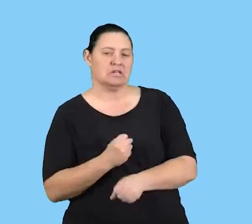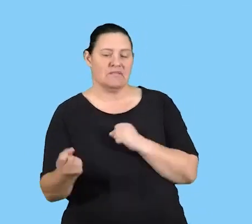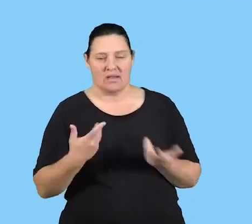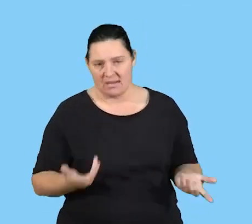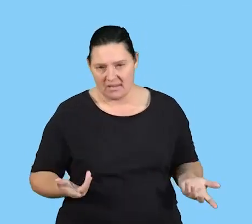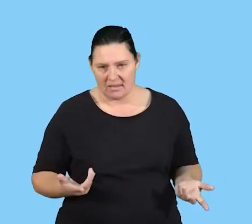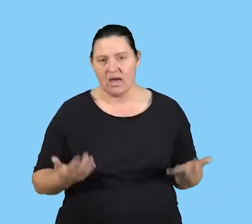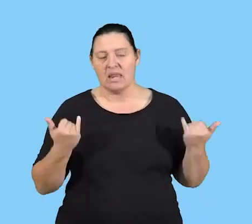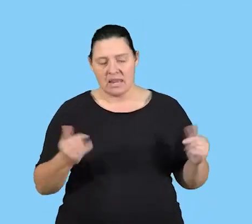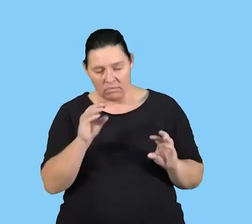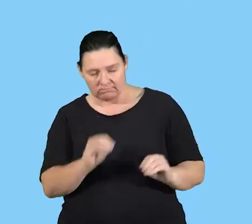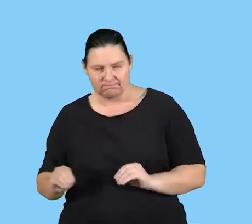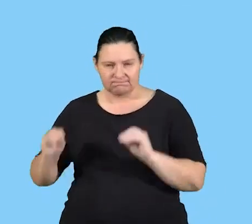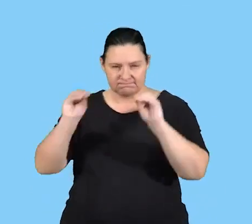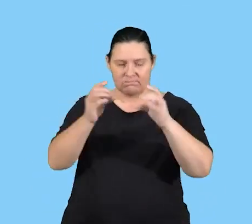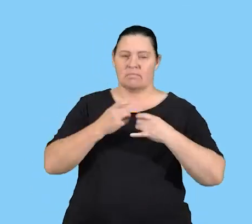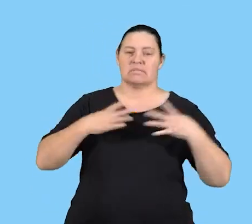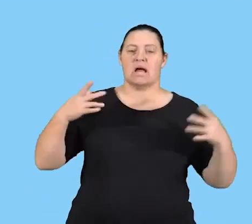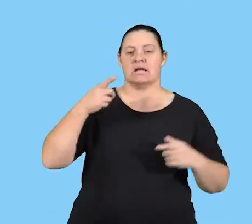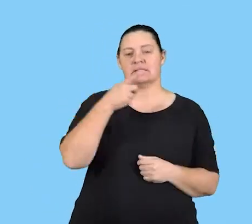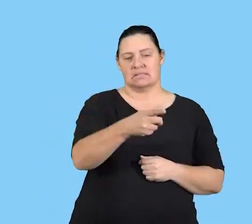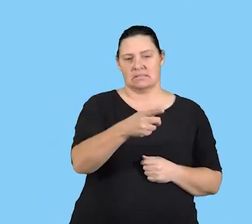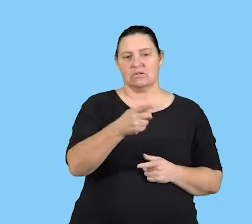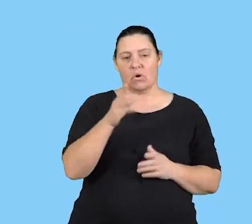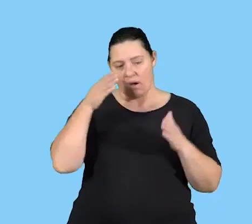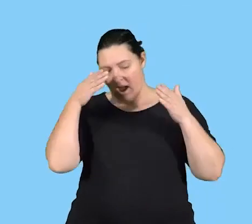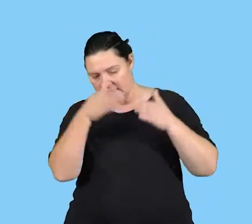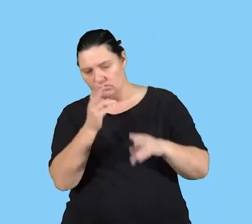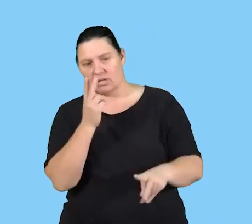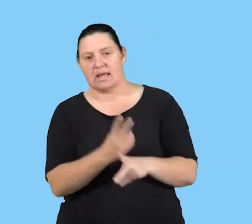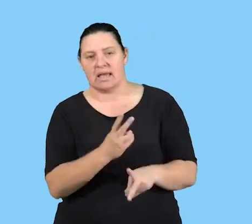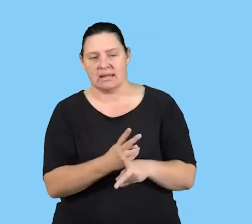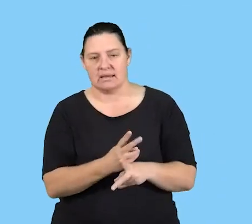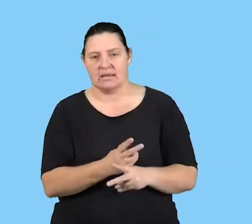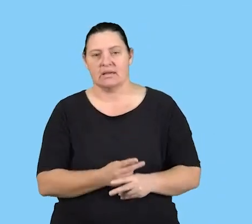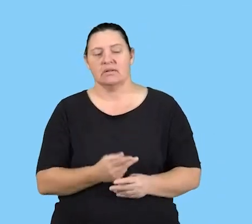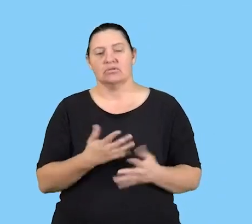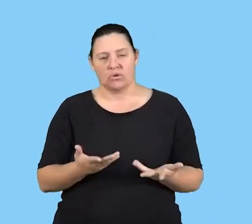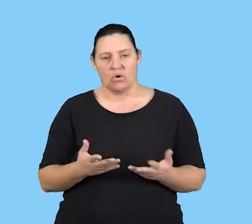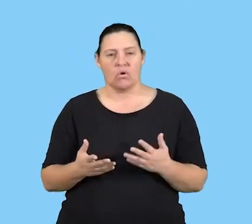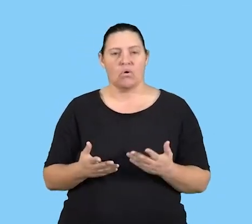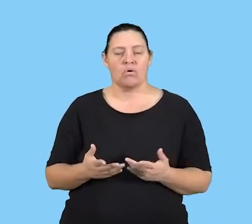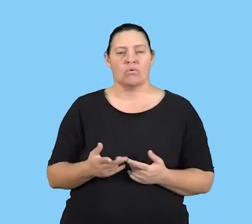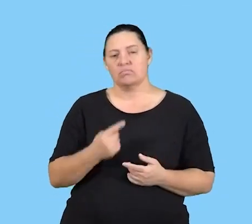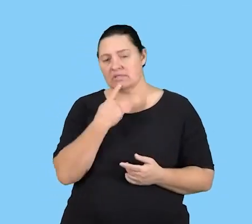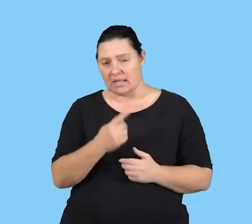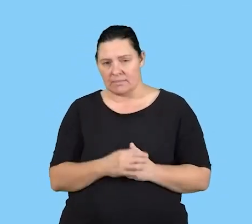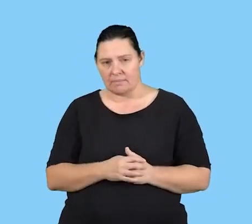it. We have now put it at the beginning to strike your attention again, and we have added to